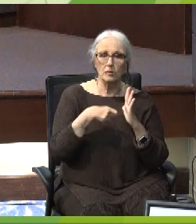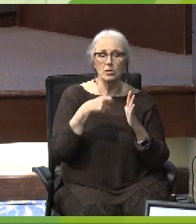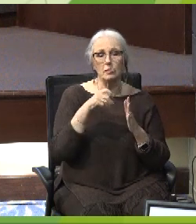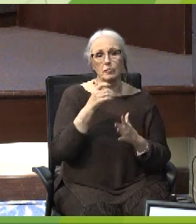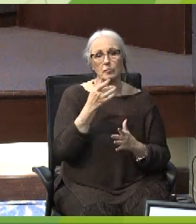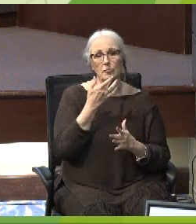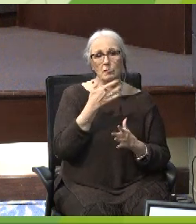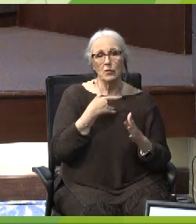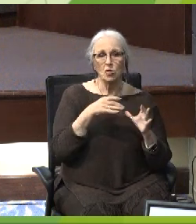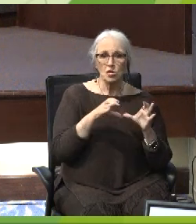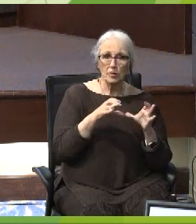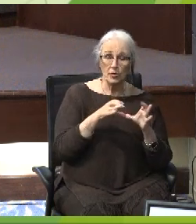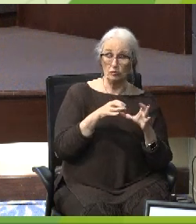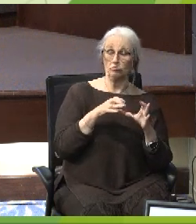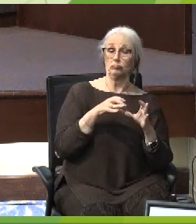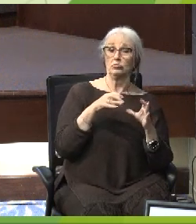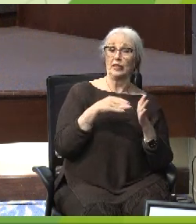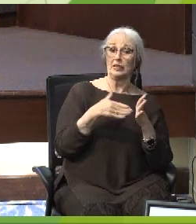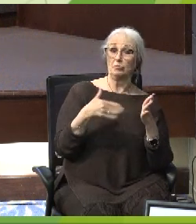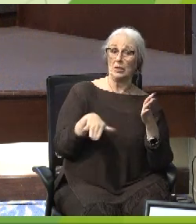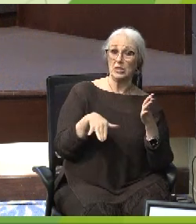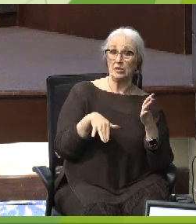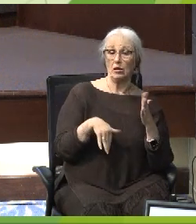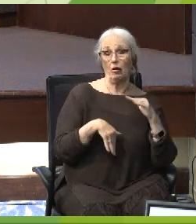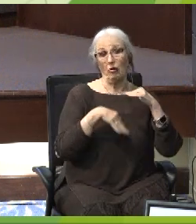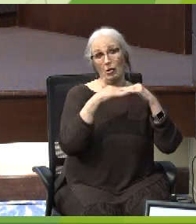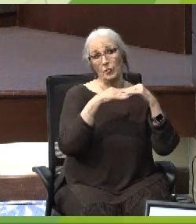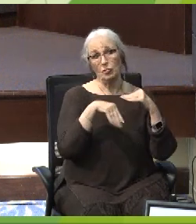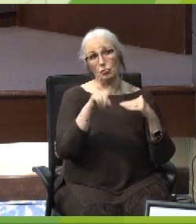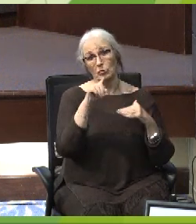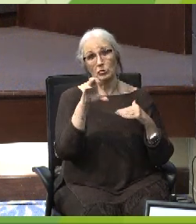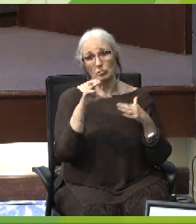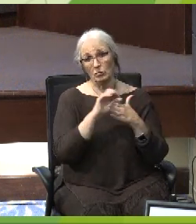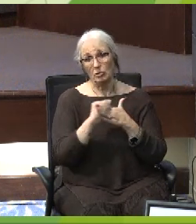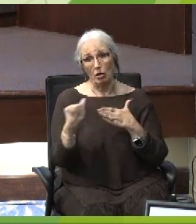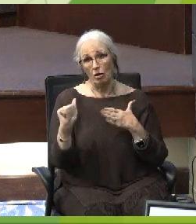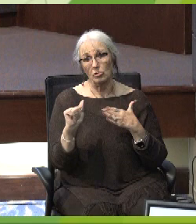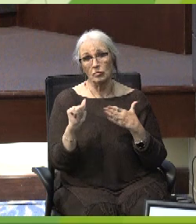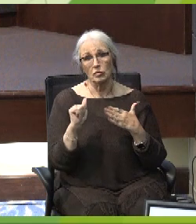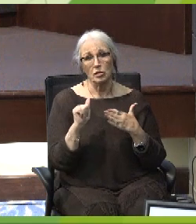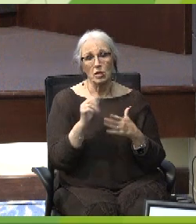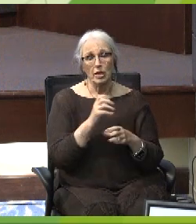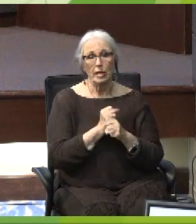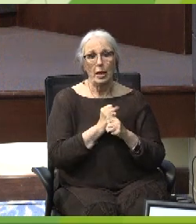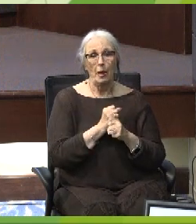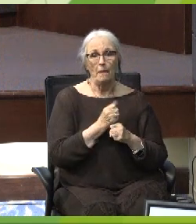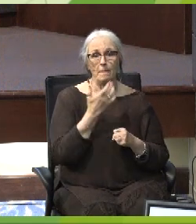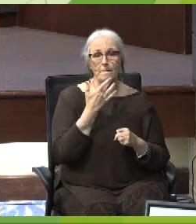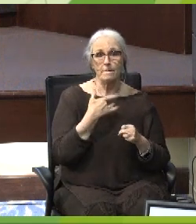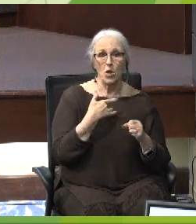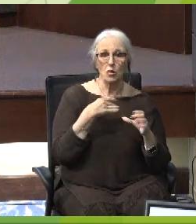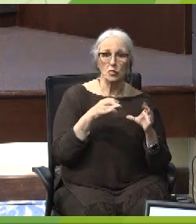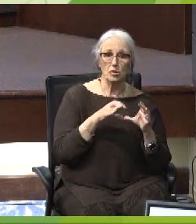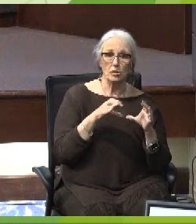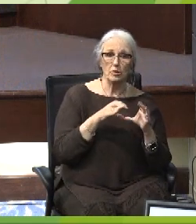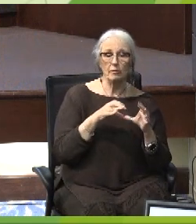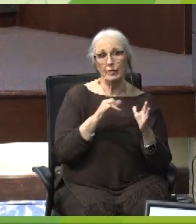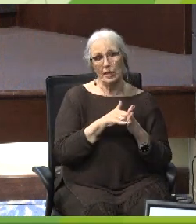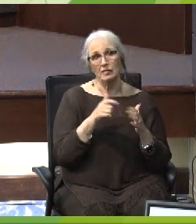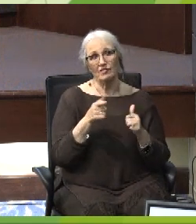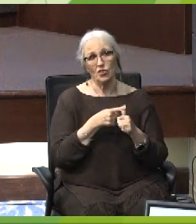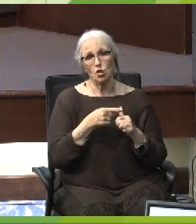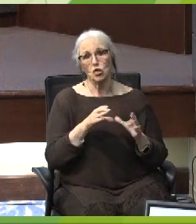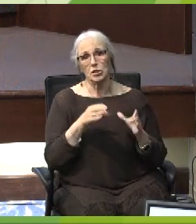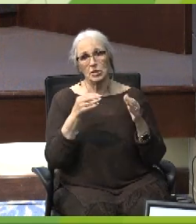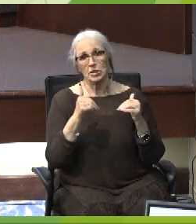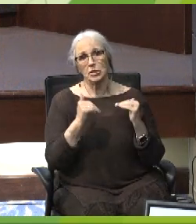certificate is surprisingly expensive. It can be upwards of $100 to get your birth certificate, and oftentimes that's the first step in getting